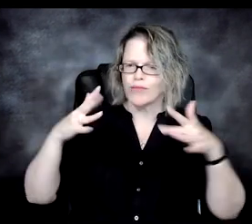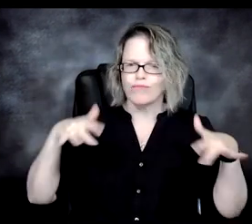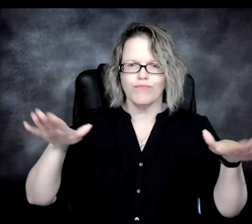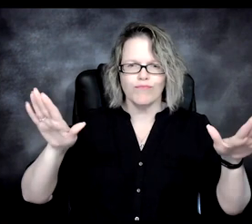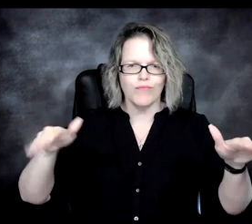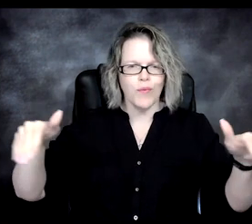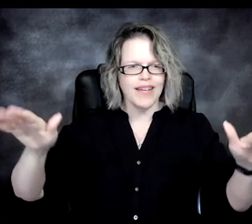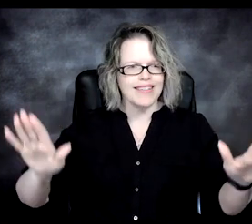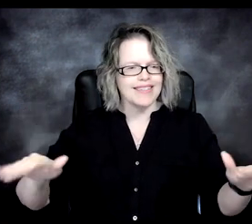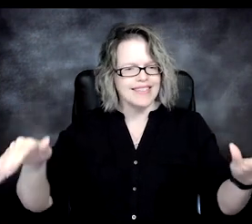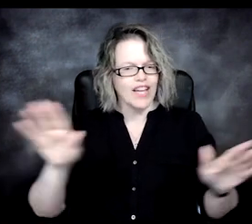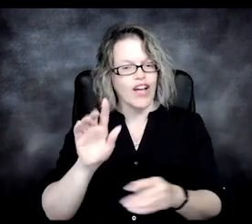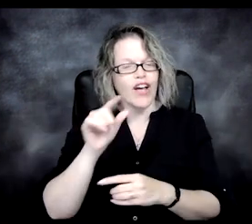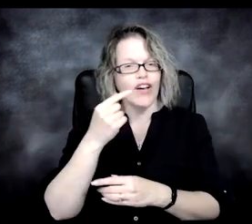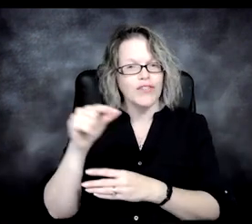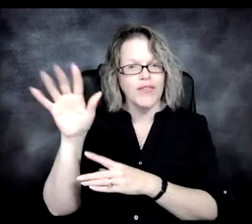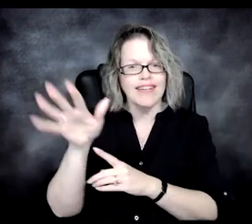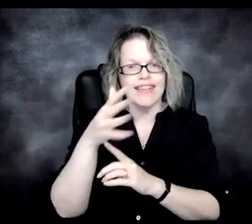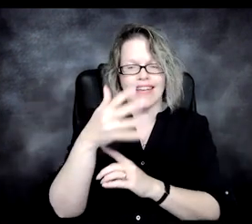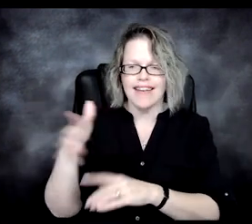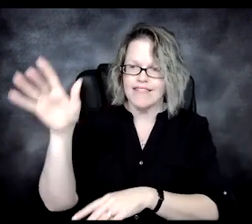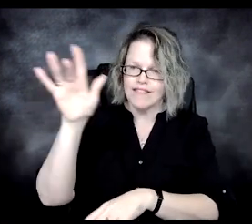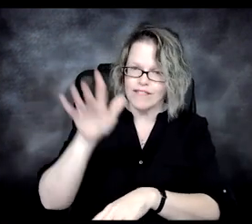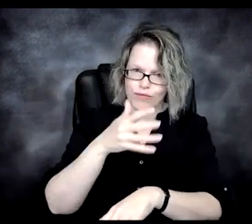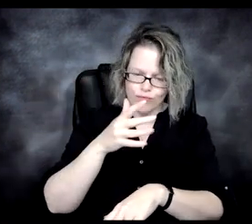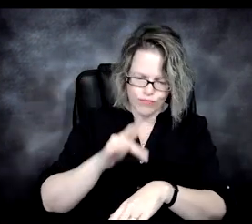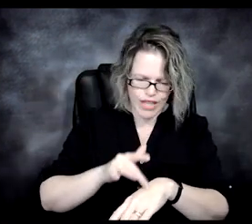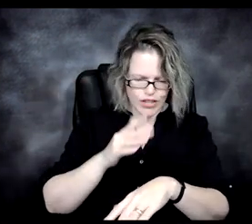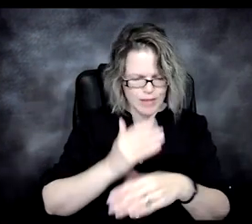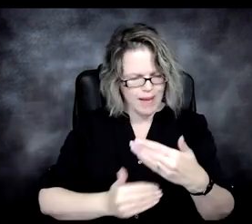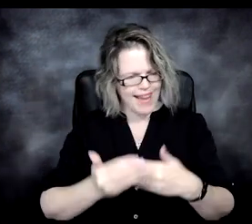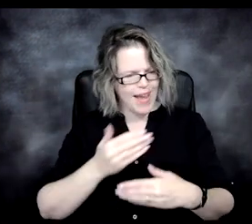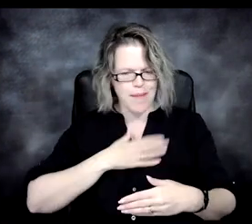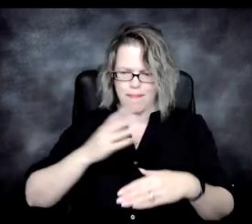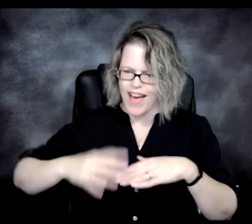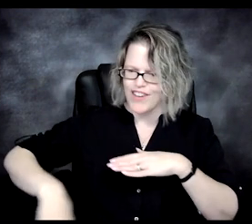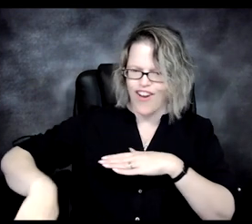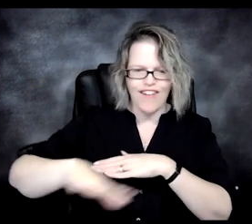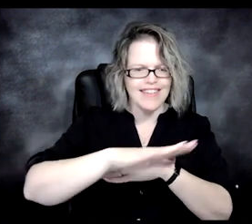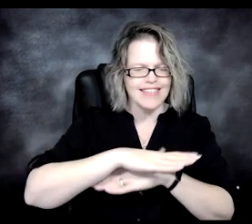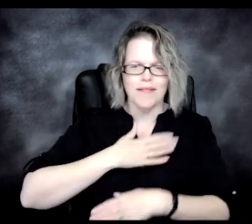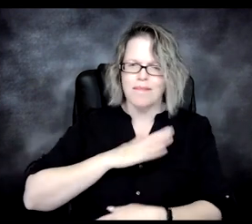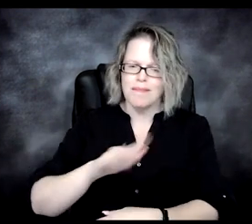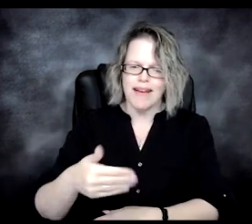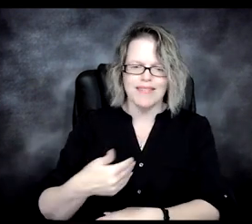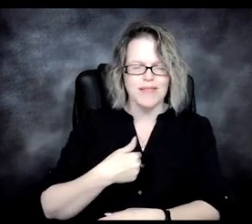wings, a green leaf touches my hand. My garden, my soul.